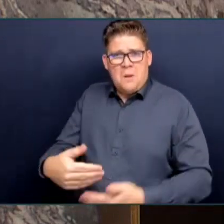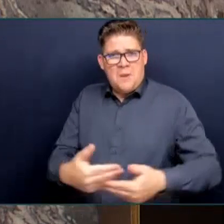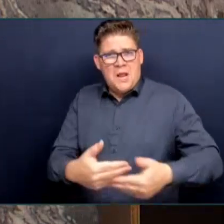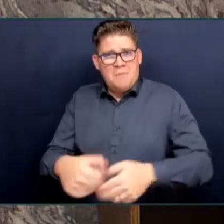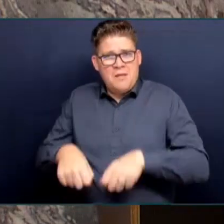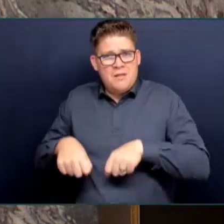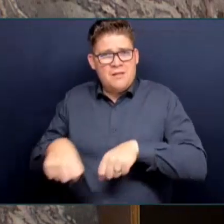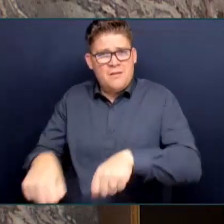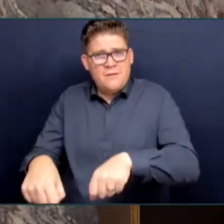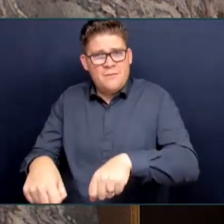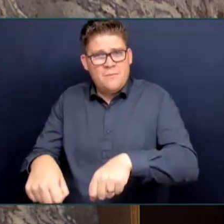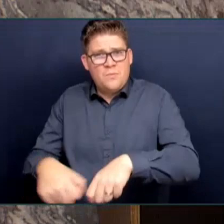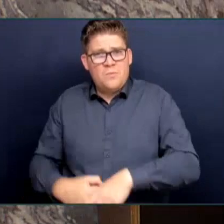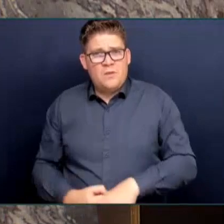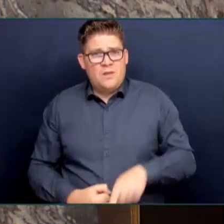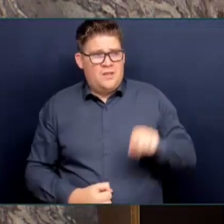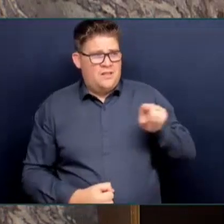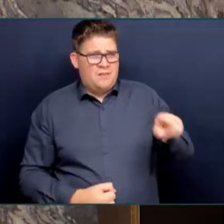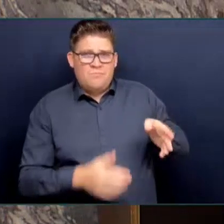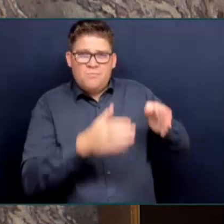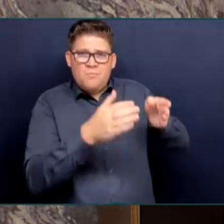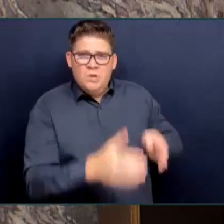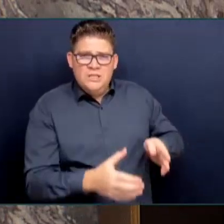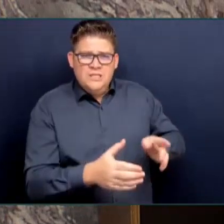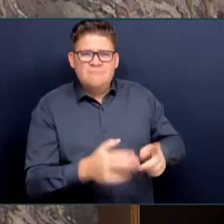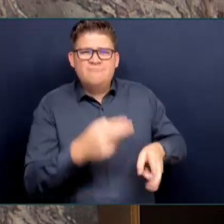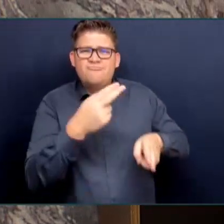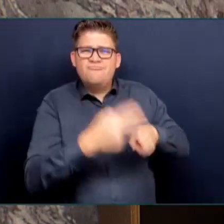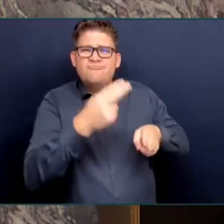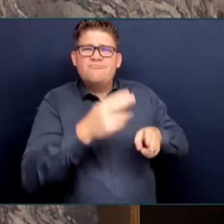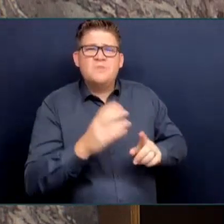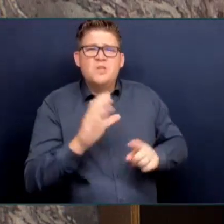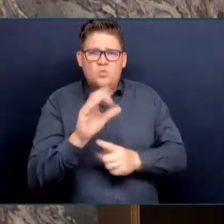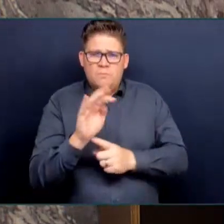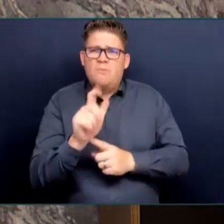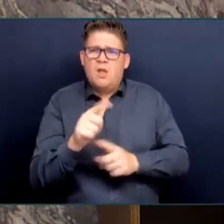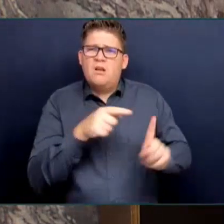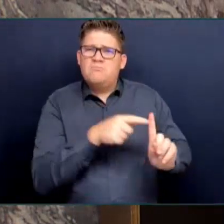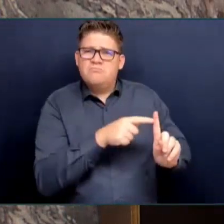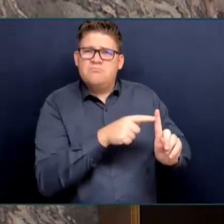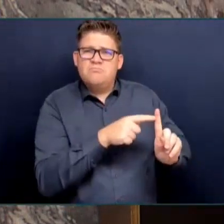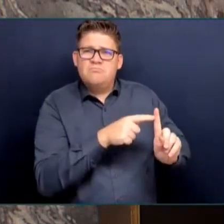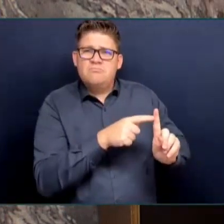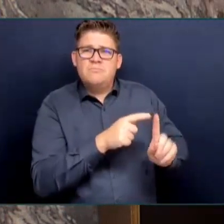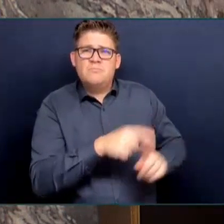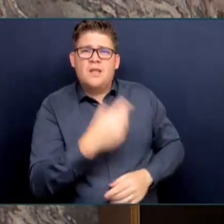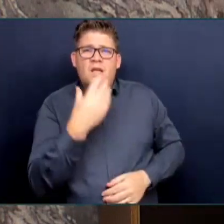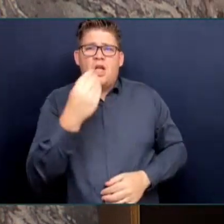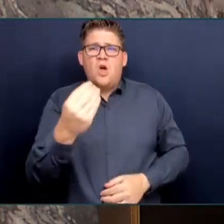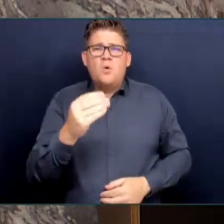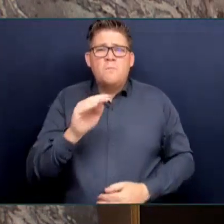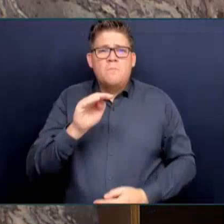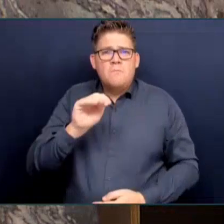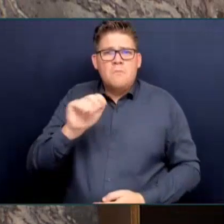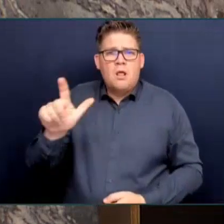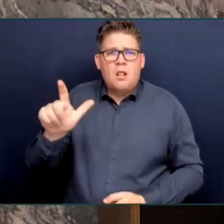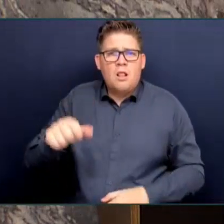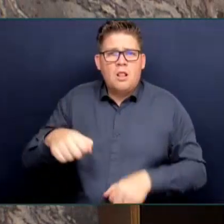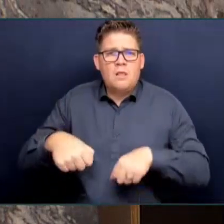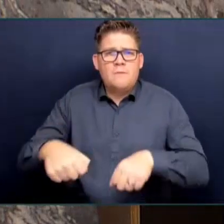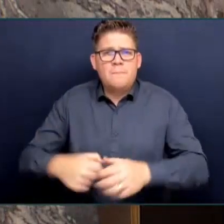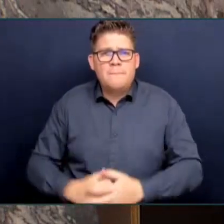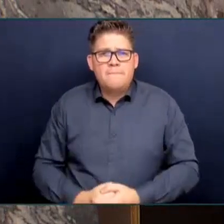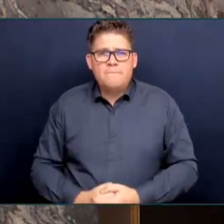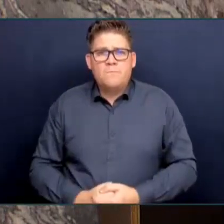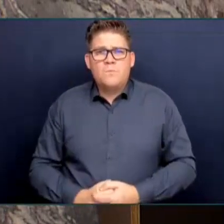Also this past weekend, we learned of Mohammed Adada, a dangerous, prolific offender with a long criminal record, including 5 different assault convictions